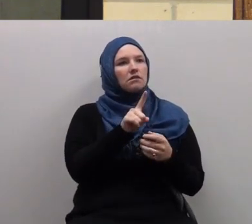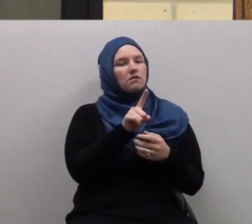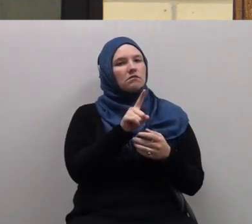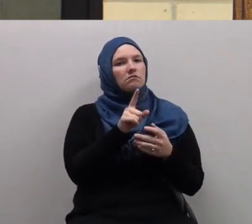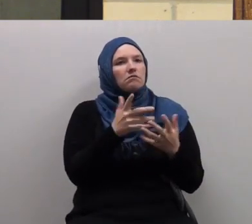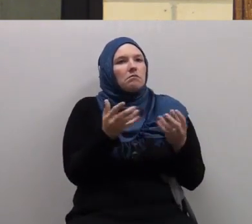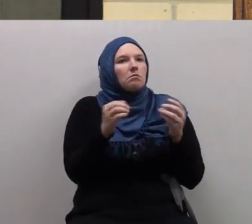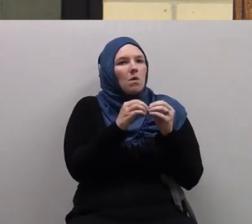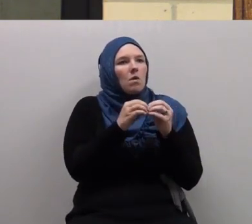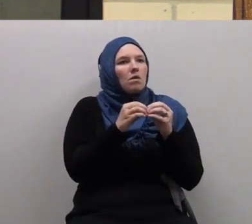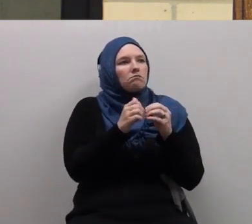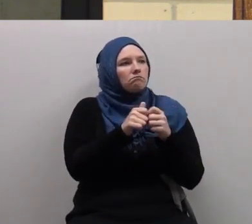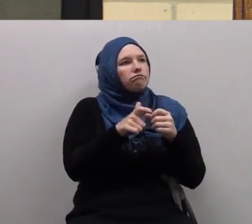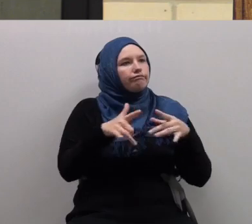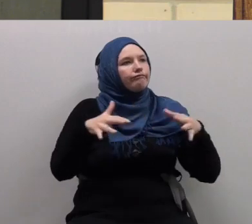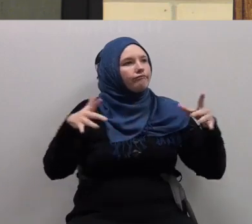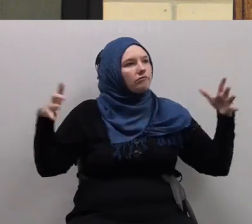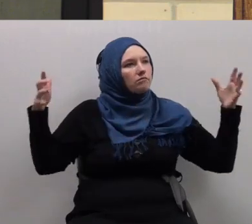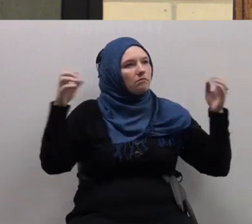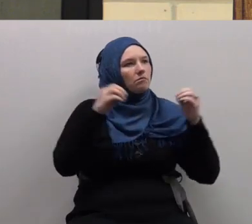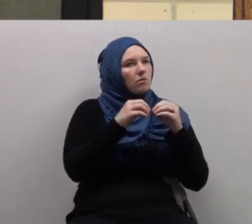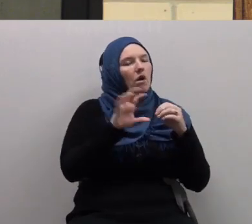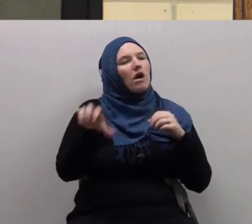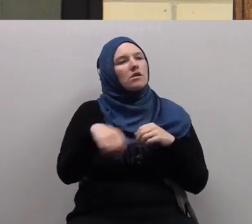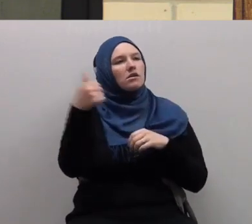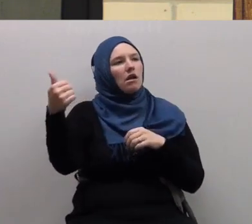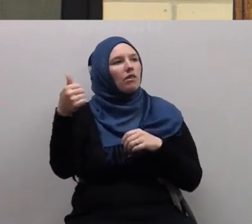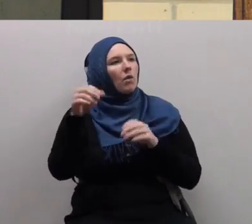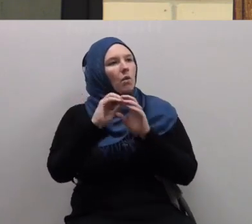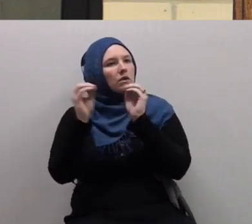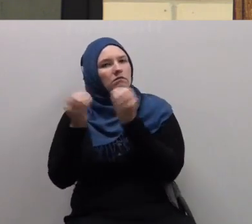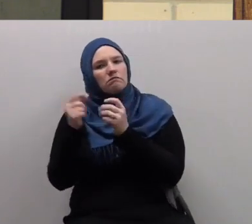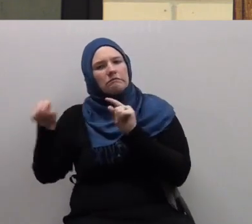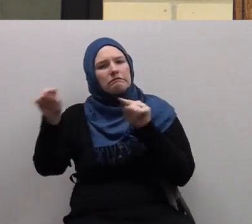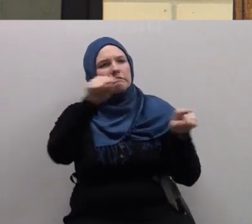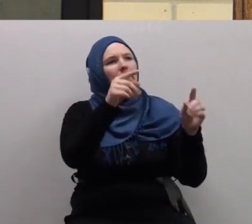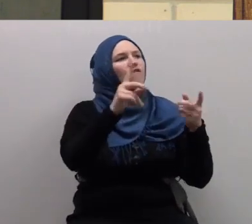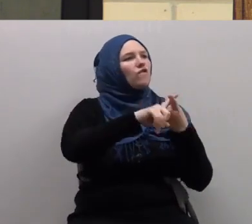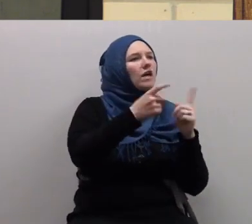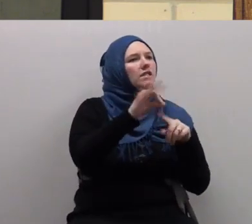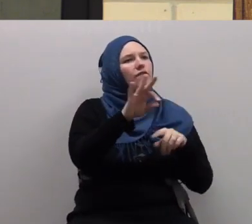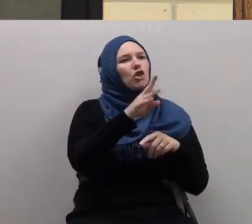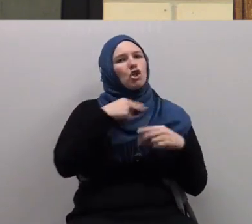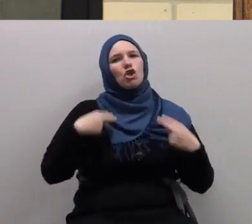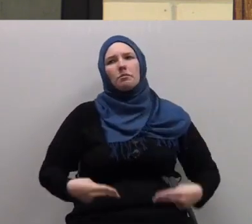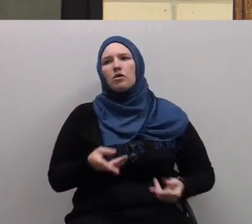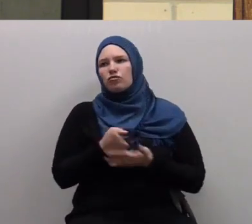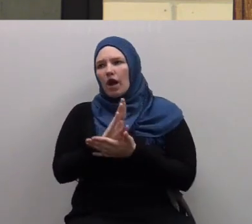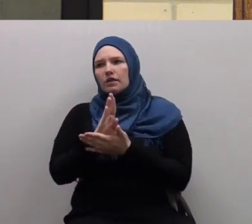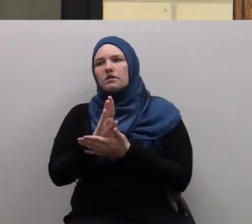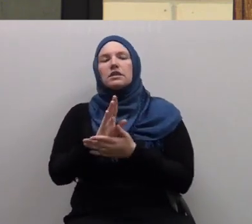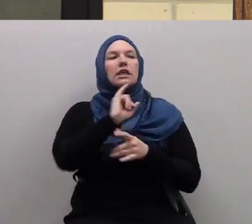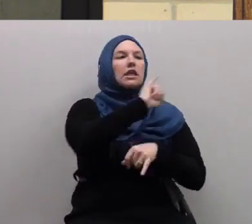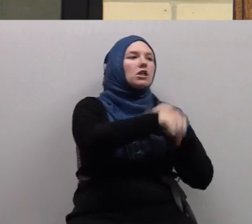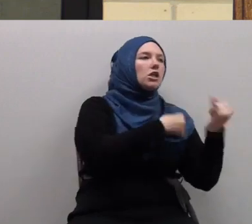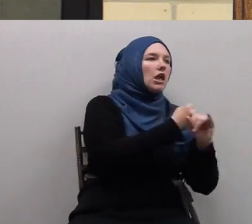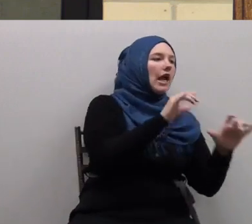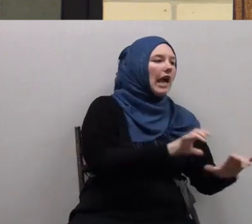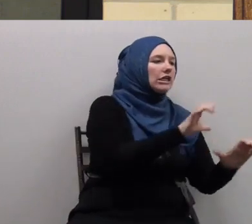Moving, DRUM, another organization, Friends of Human Rights, International Action